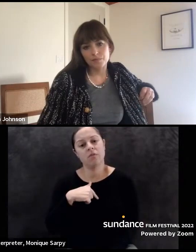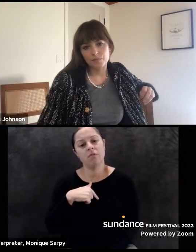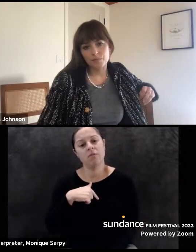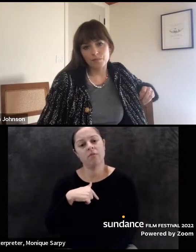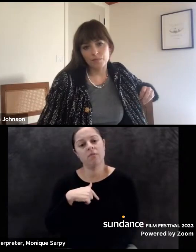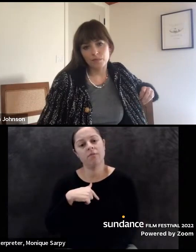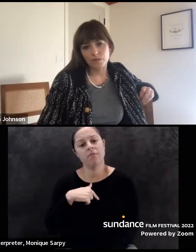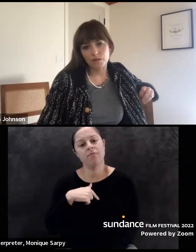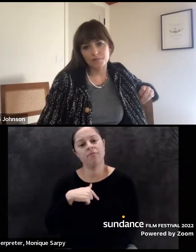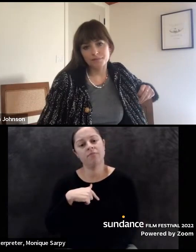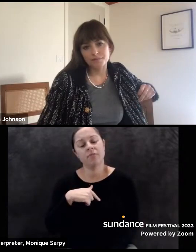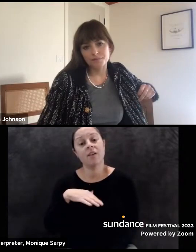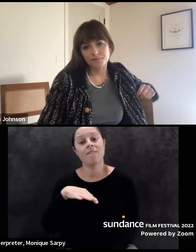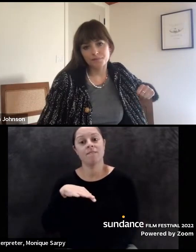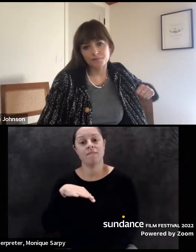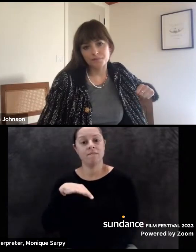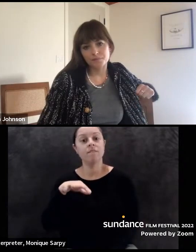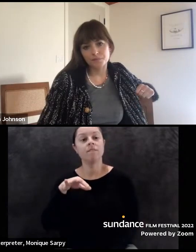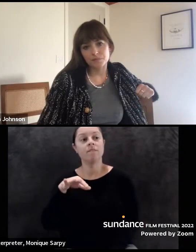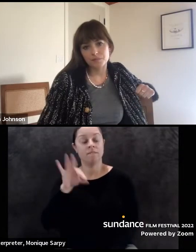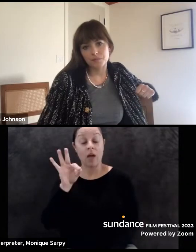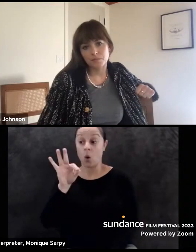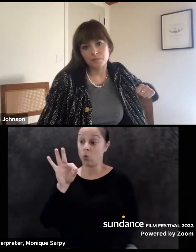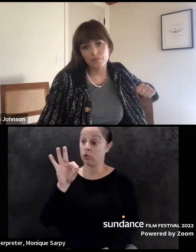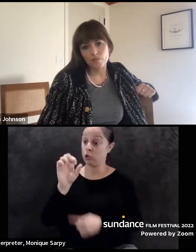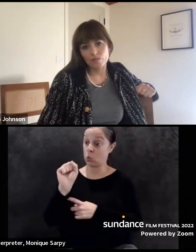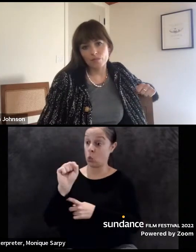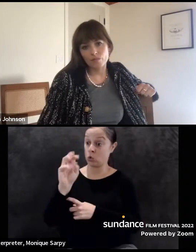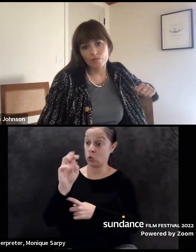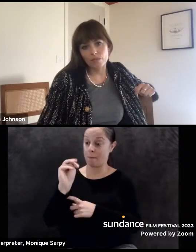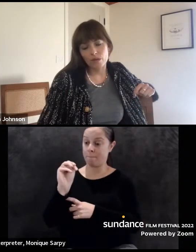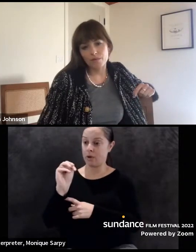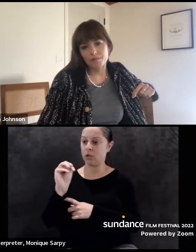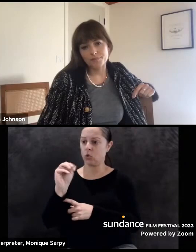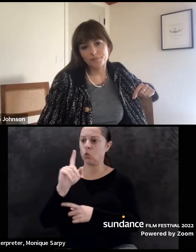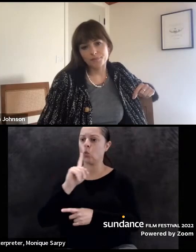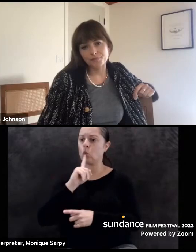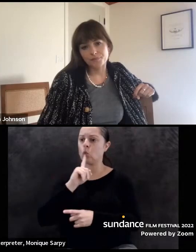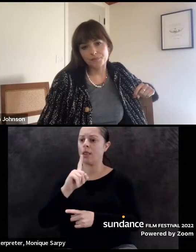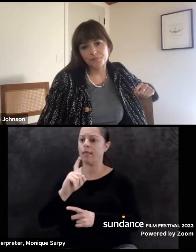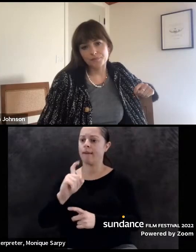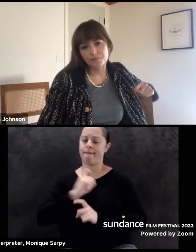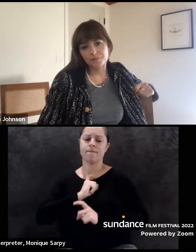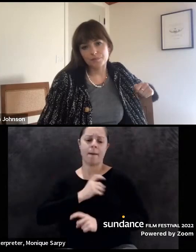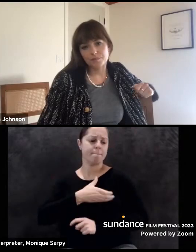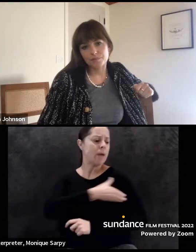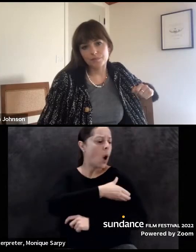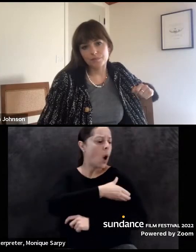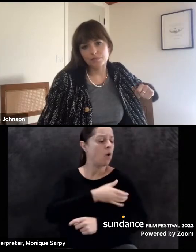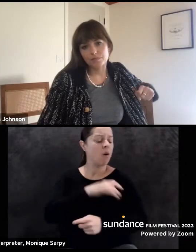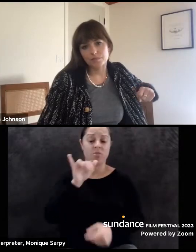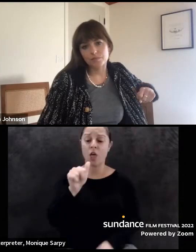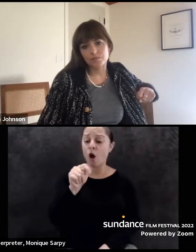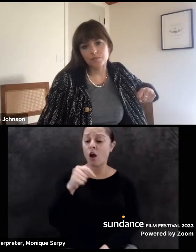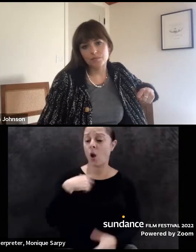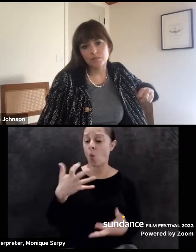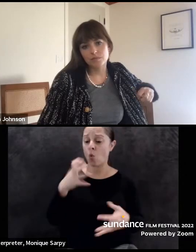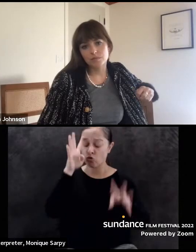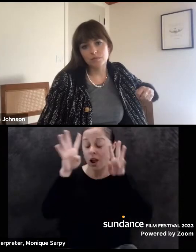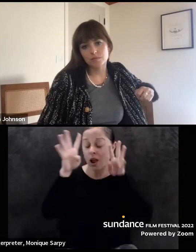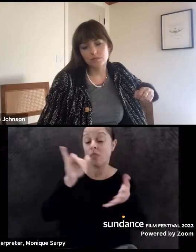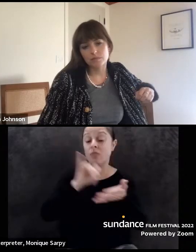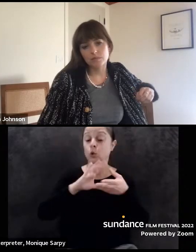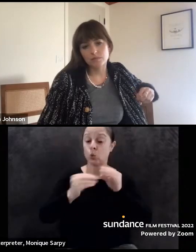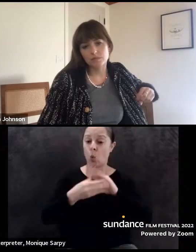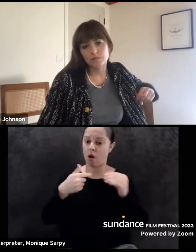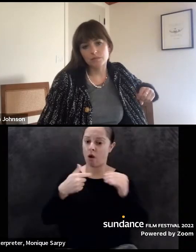of empowerment from social media and being able to say, well, this is the kind of art I want to create. These are the kind of stories I want to tell. This is what I have to